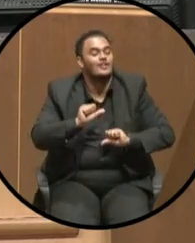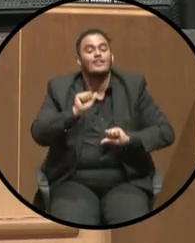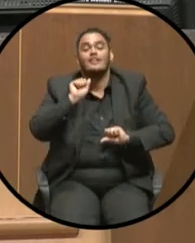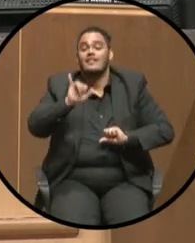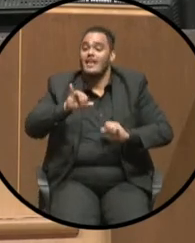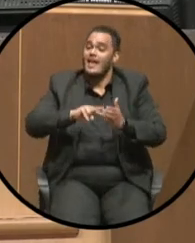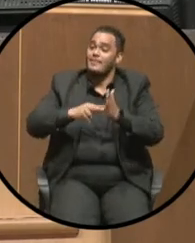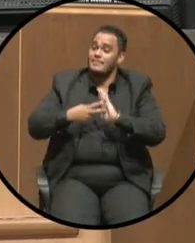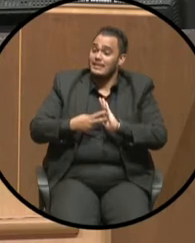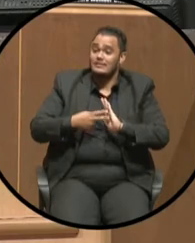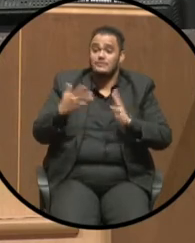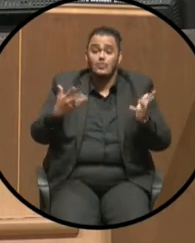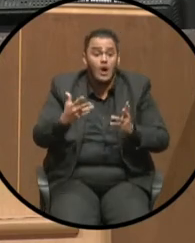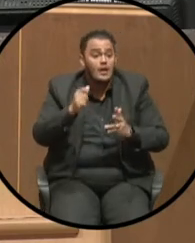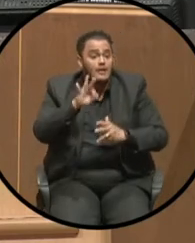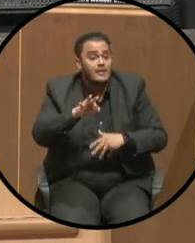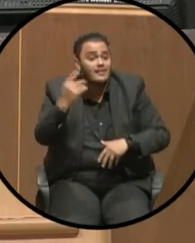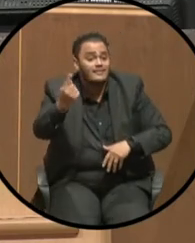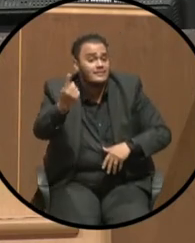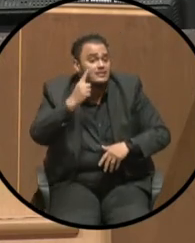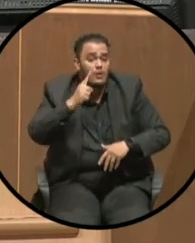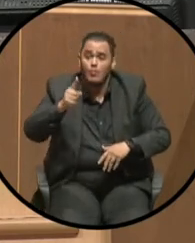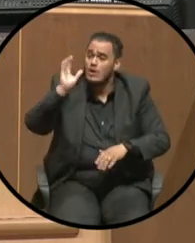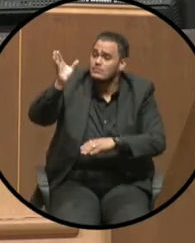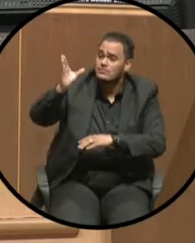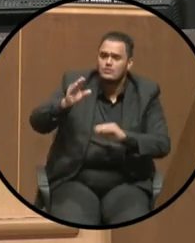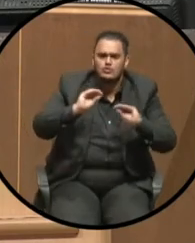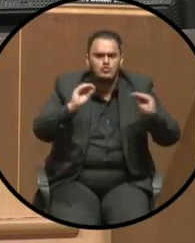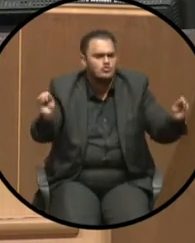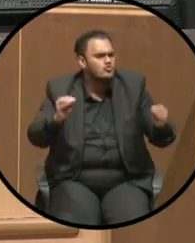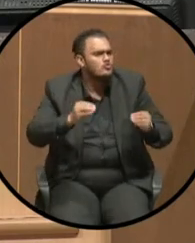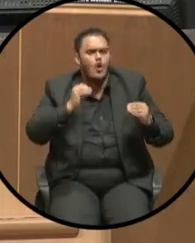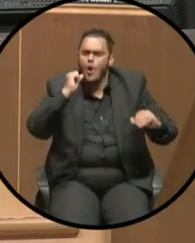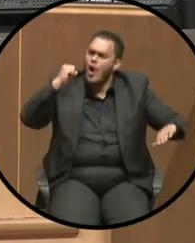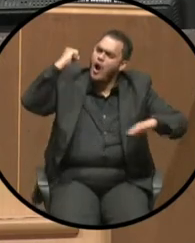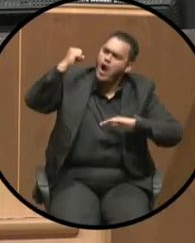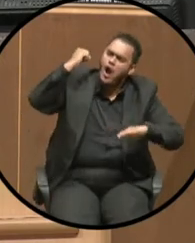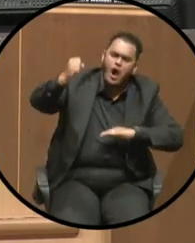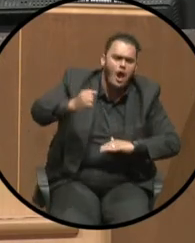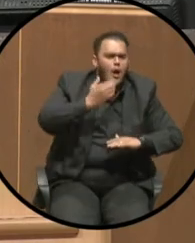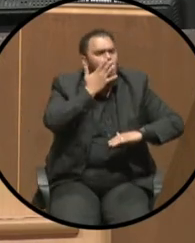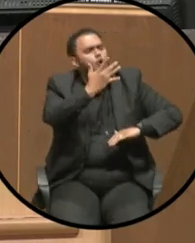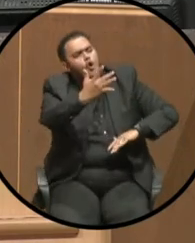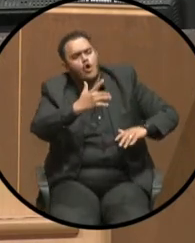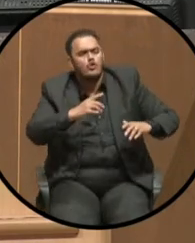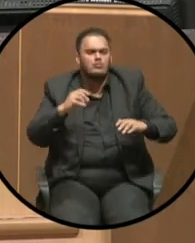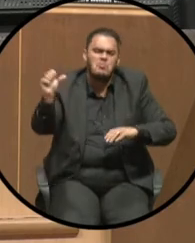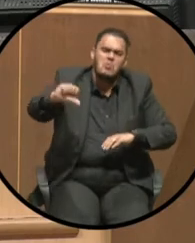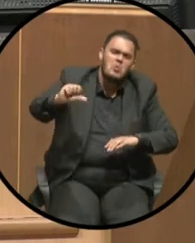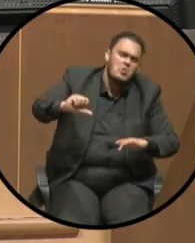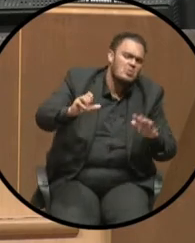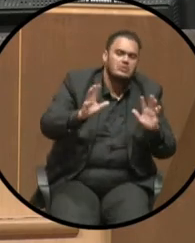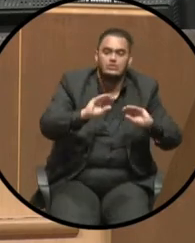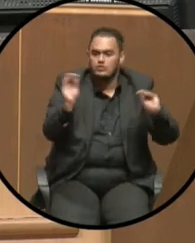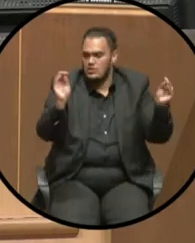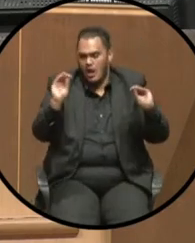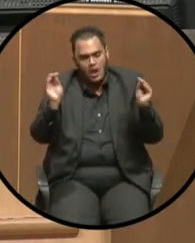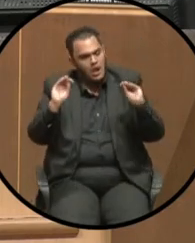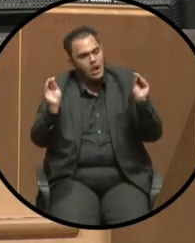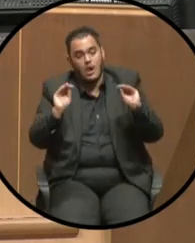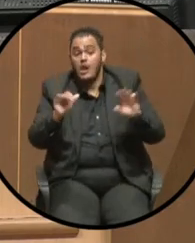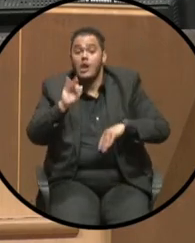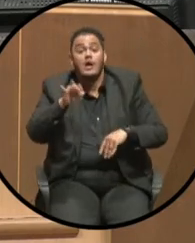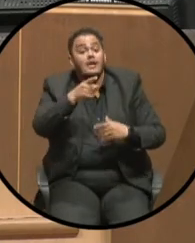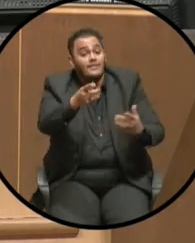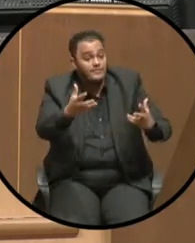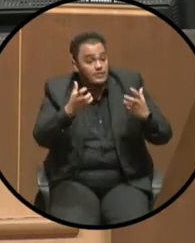speaking, even if you're in favor, no cheers, no boos, no hisses, no verbal outcries. If you wish to express support for